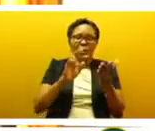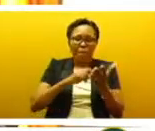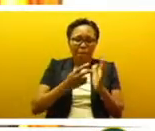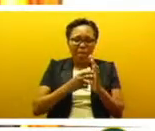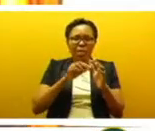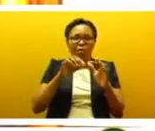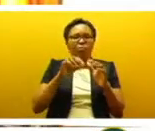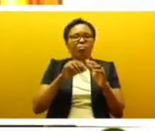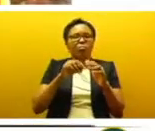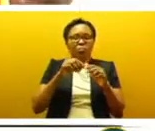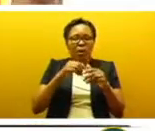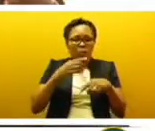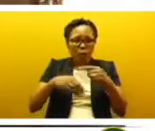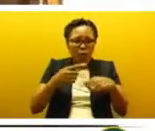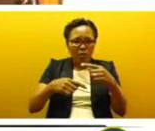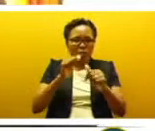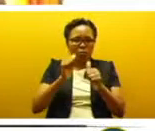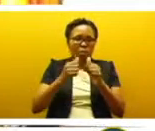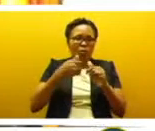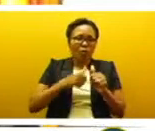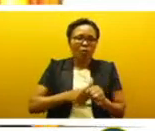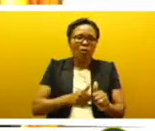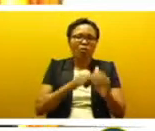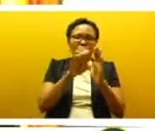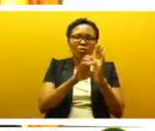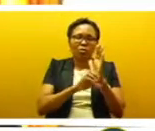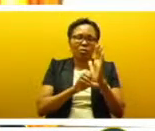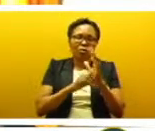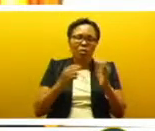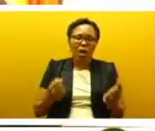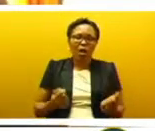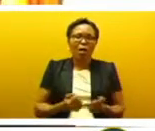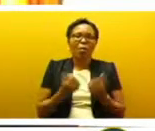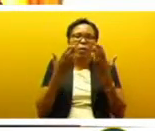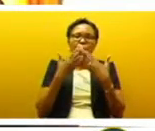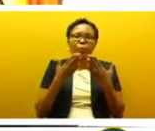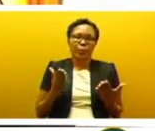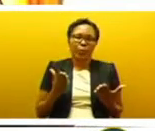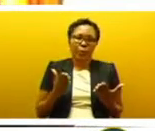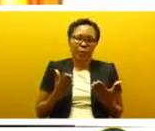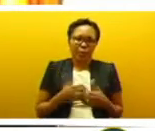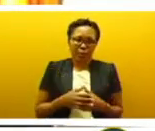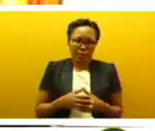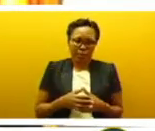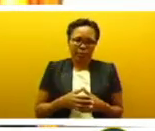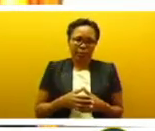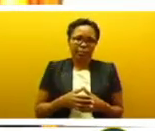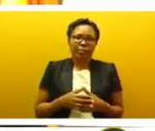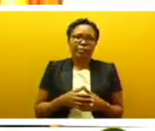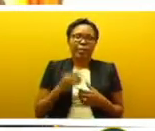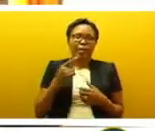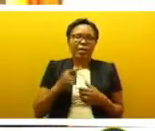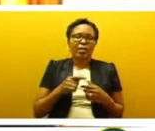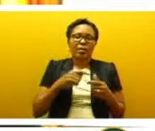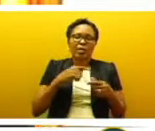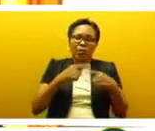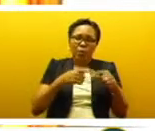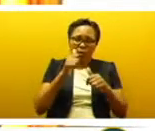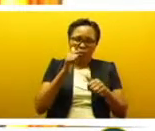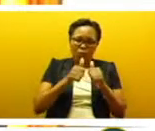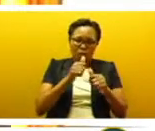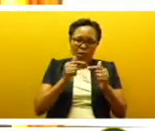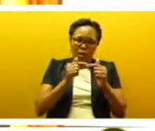emerged that cannot put into place, my lord, a process that violates Article